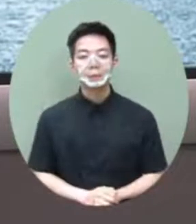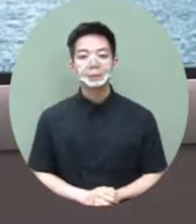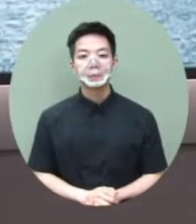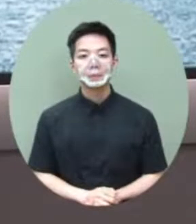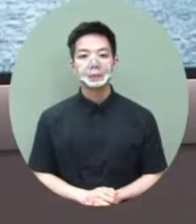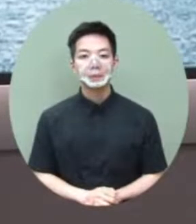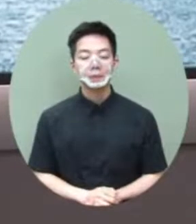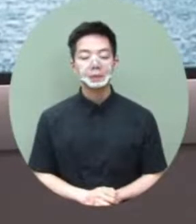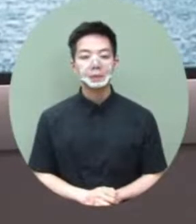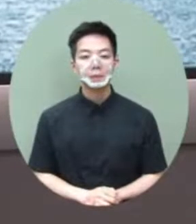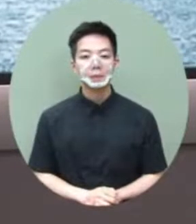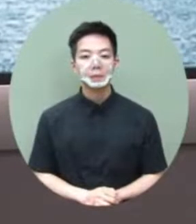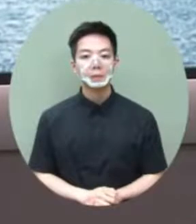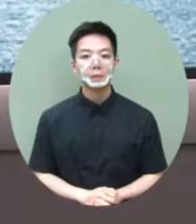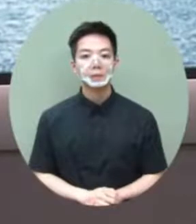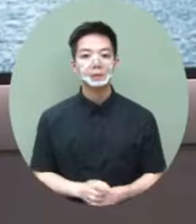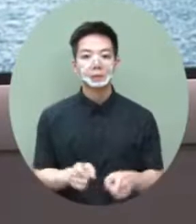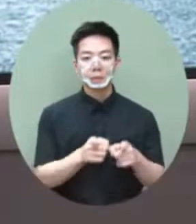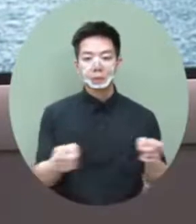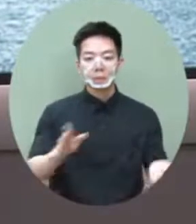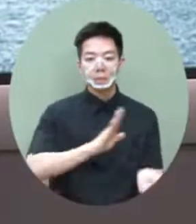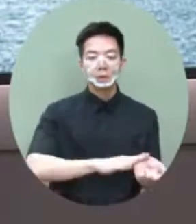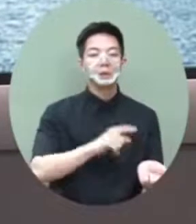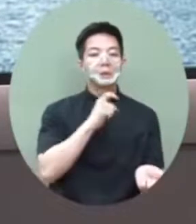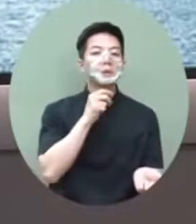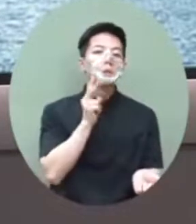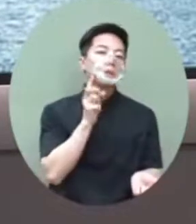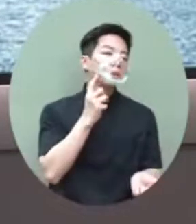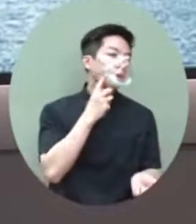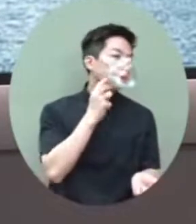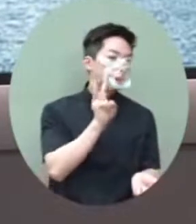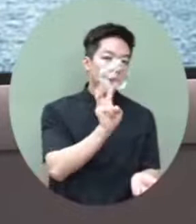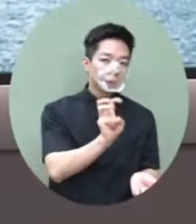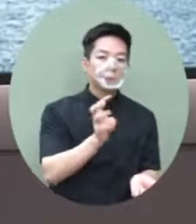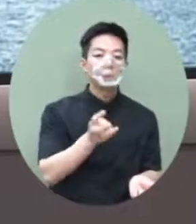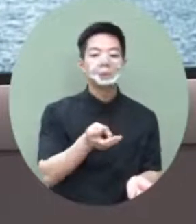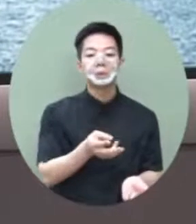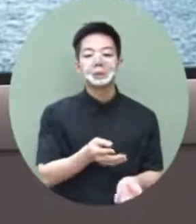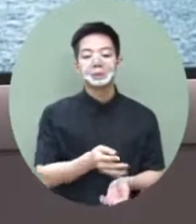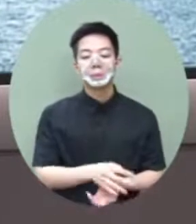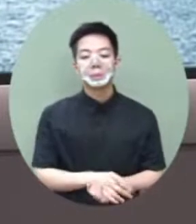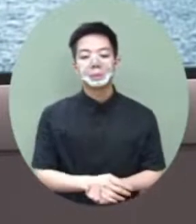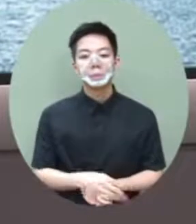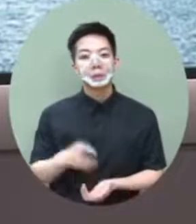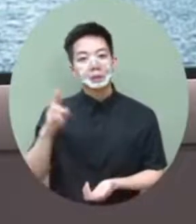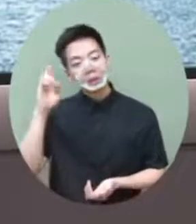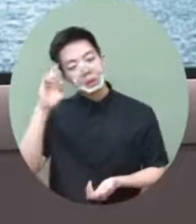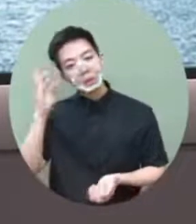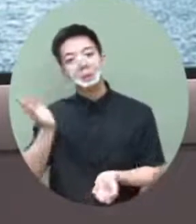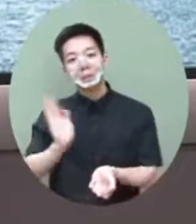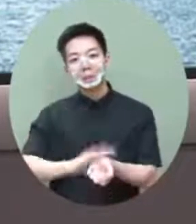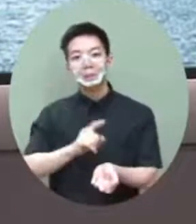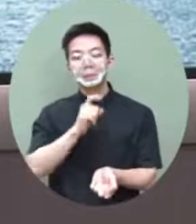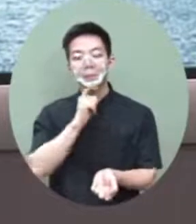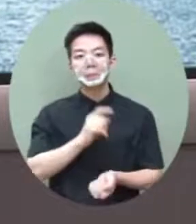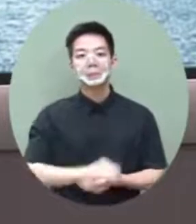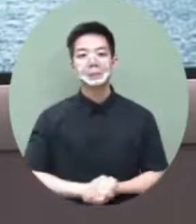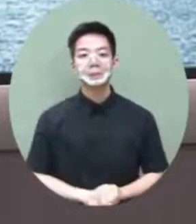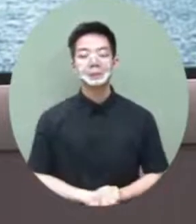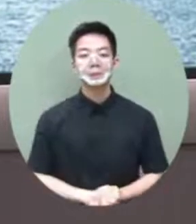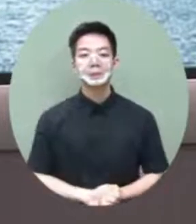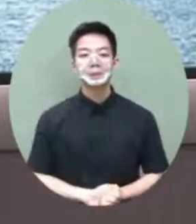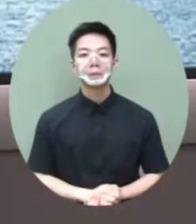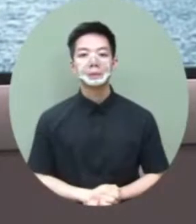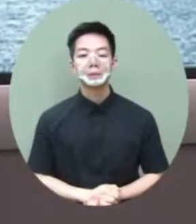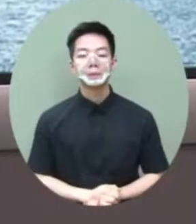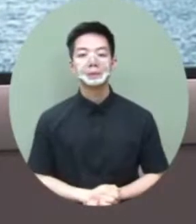residing in a care home for the elderly. This patient was a chronically ill patient with